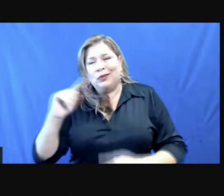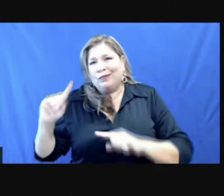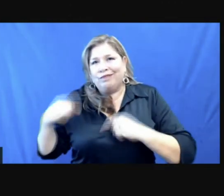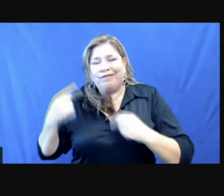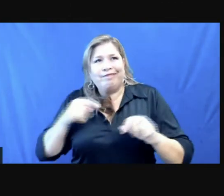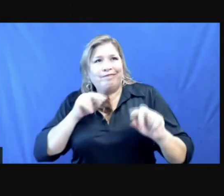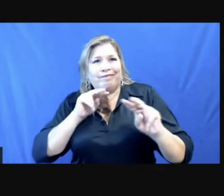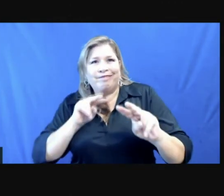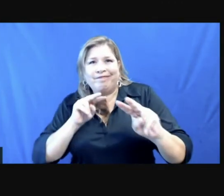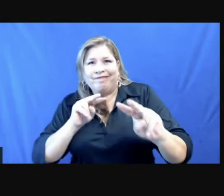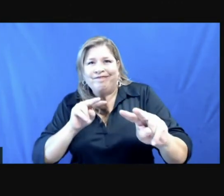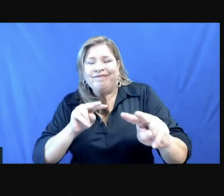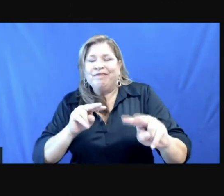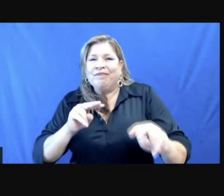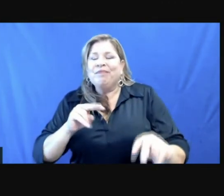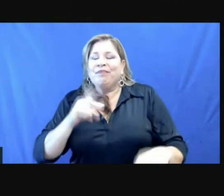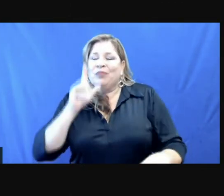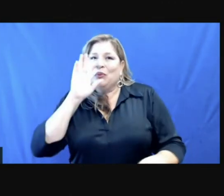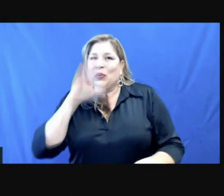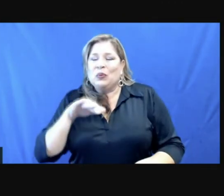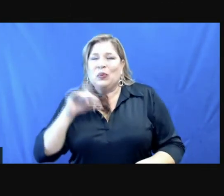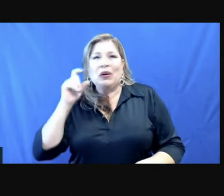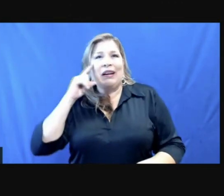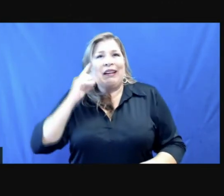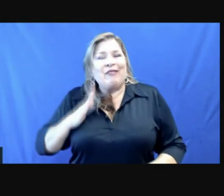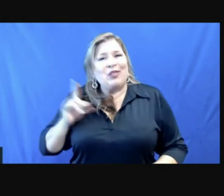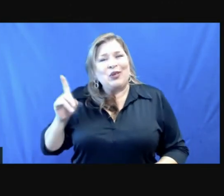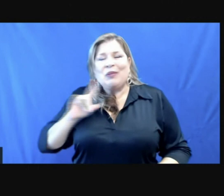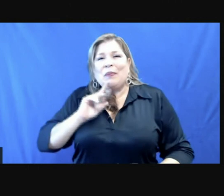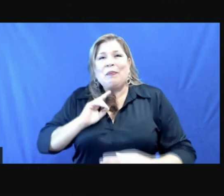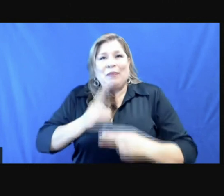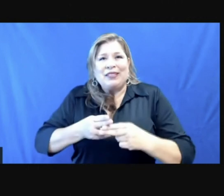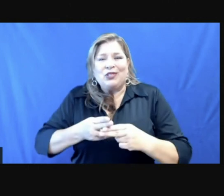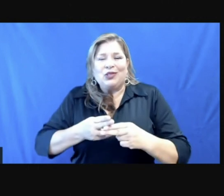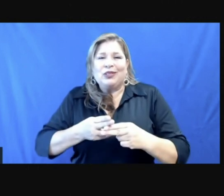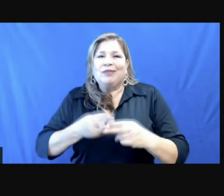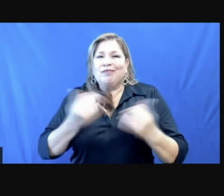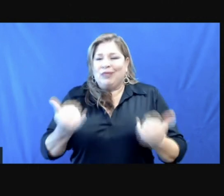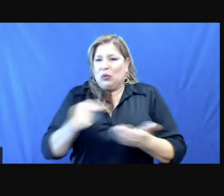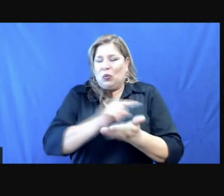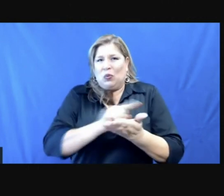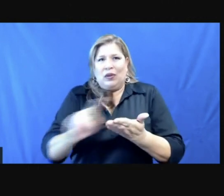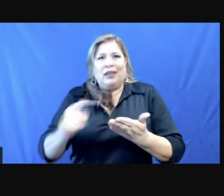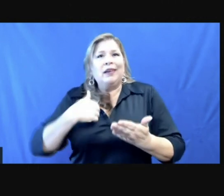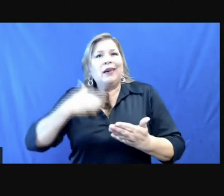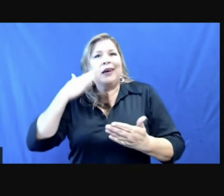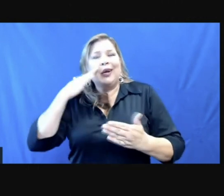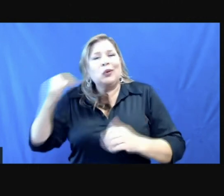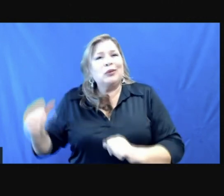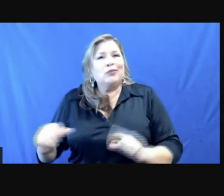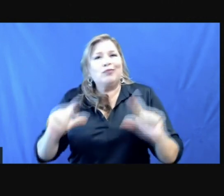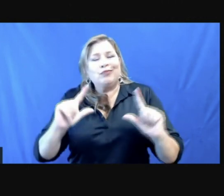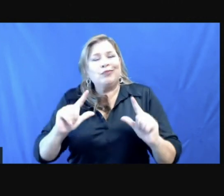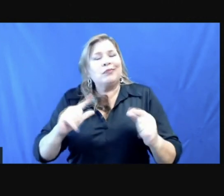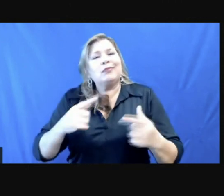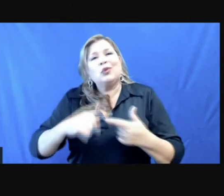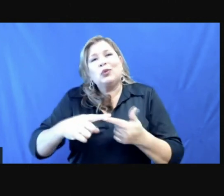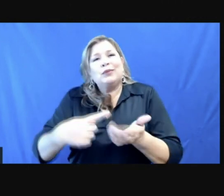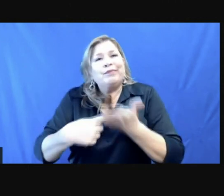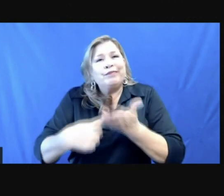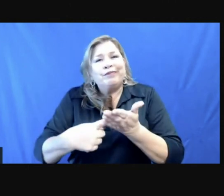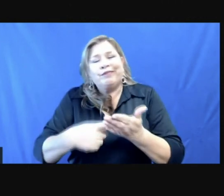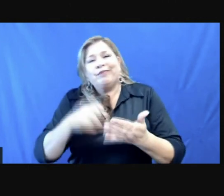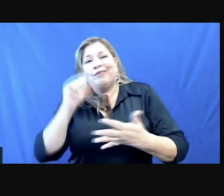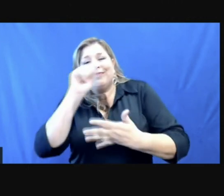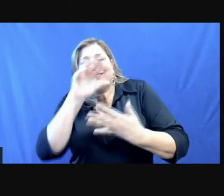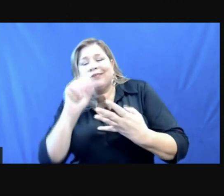the governor mentioned, I would be using my Zoom this week to update you on our tier